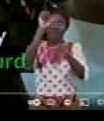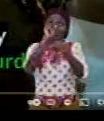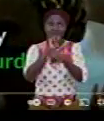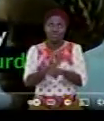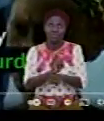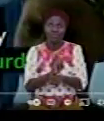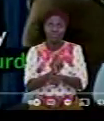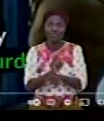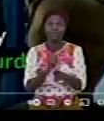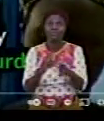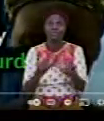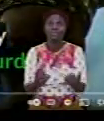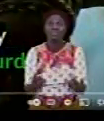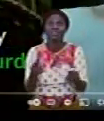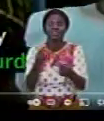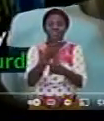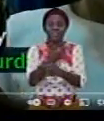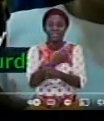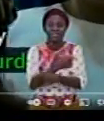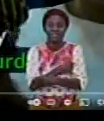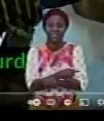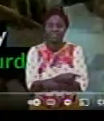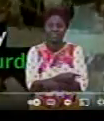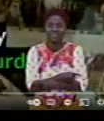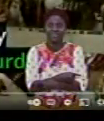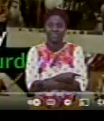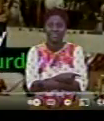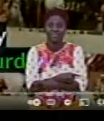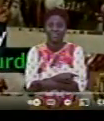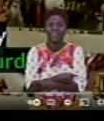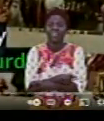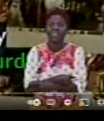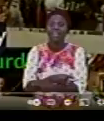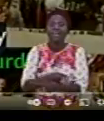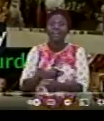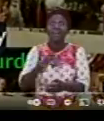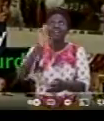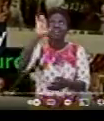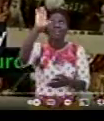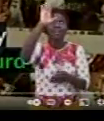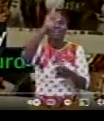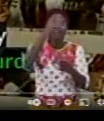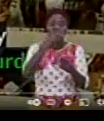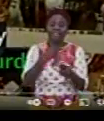miracle today. Your name is